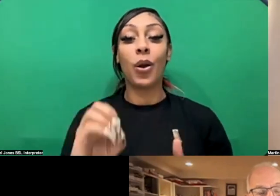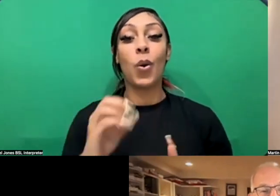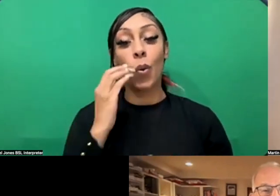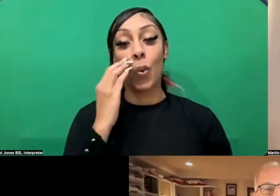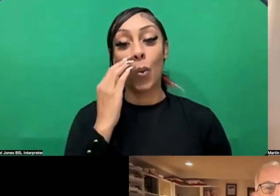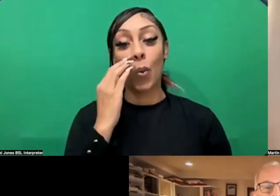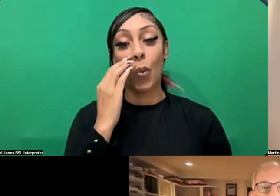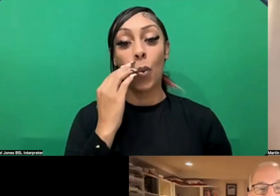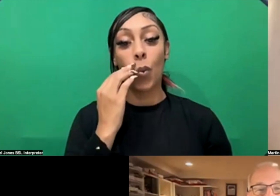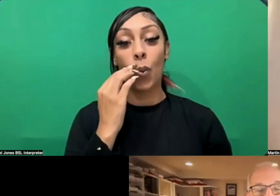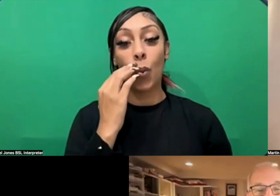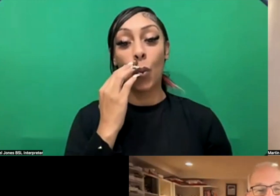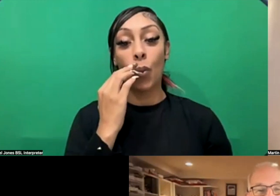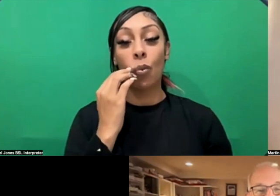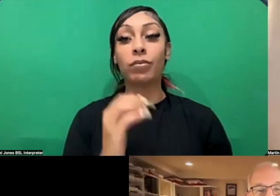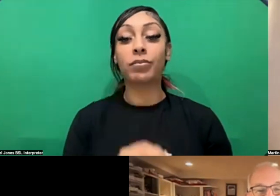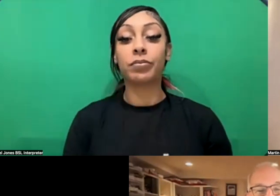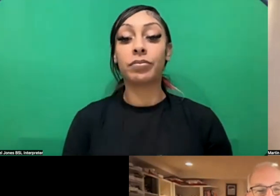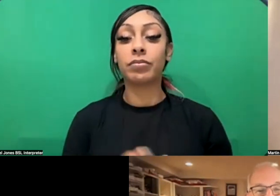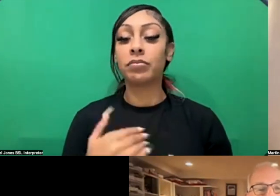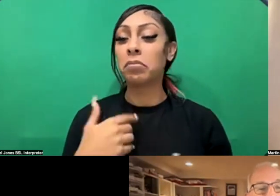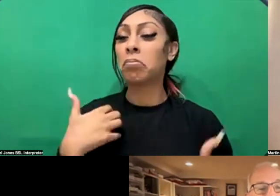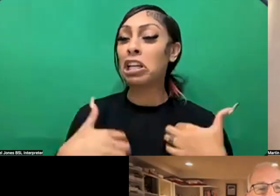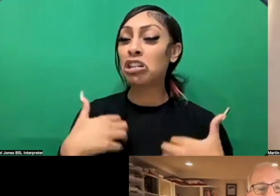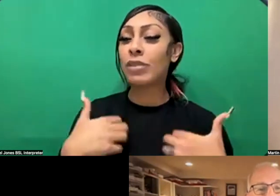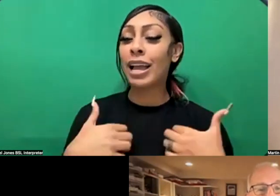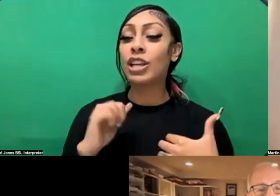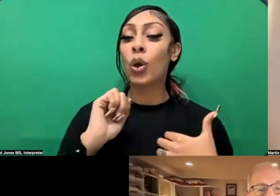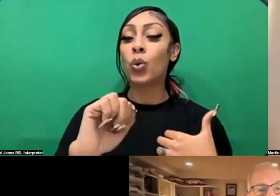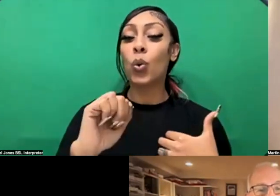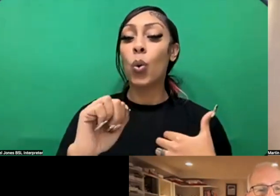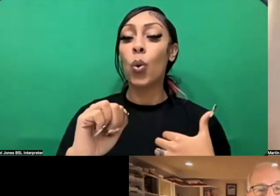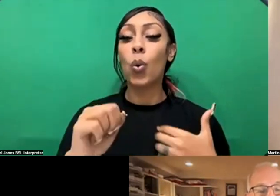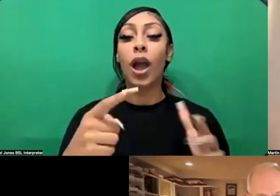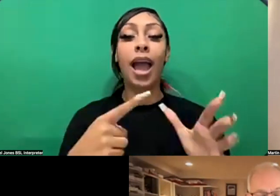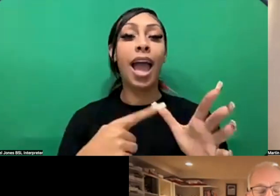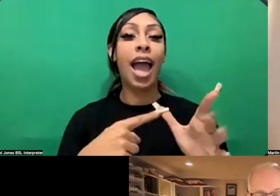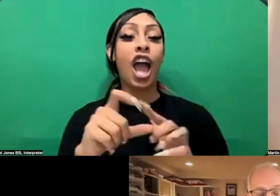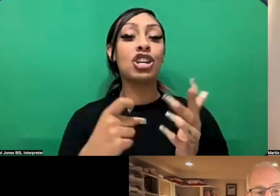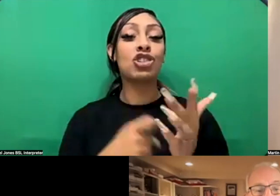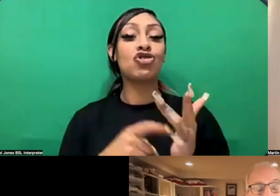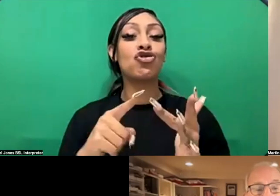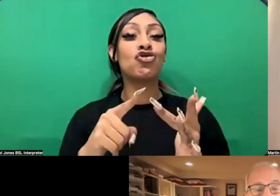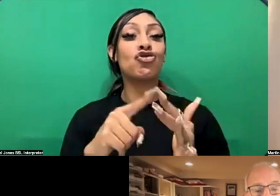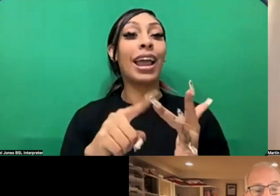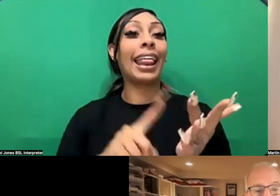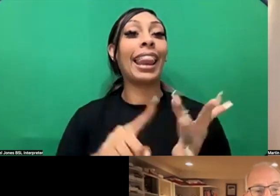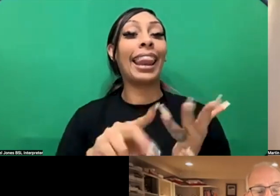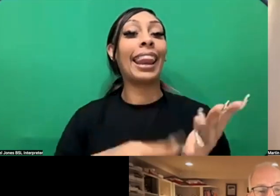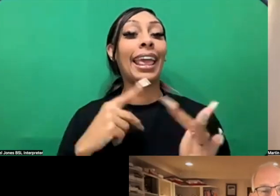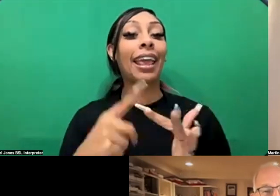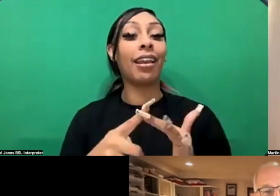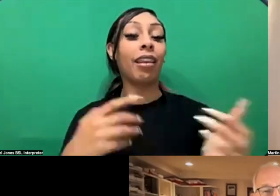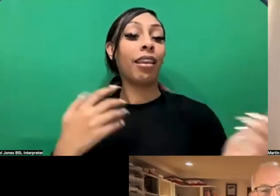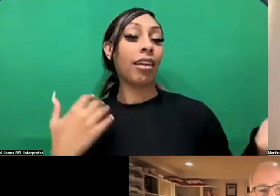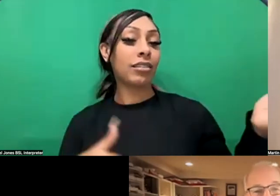partly because I don't know so much about them, is your Adrenaline guitar pedals. Mm-hmm. And this was, am I correct in thinking